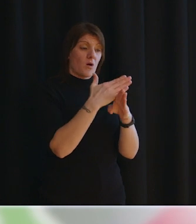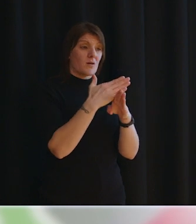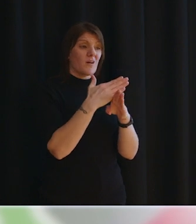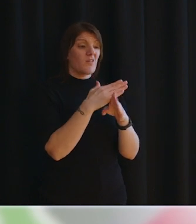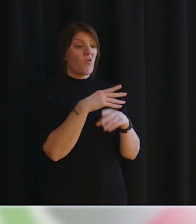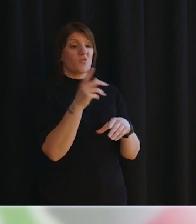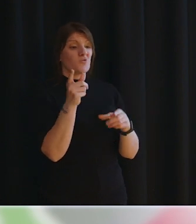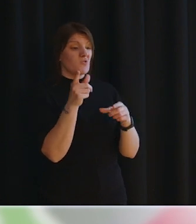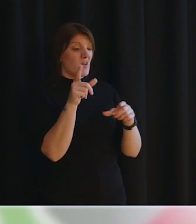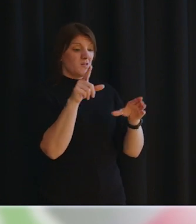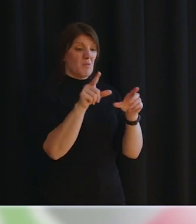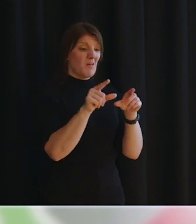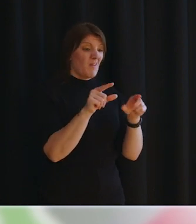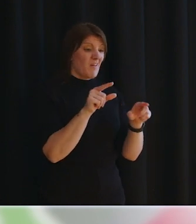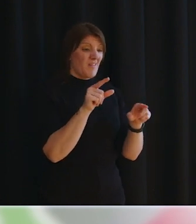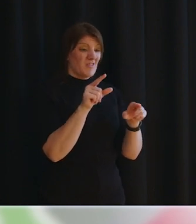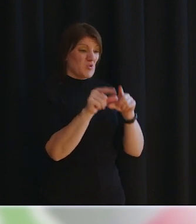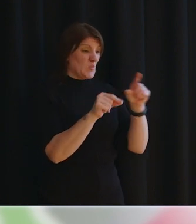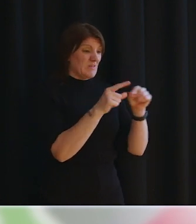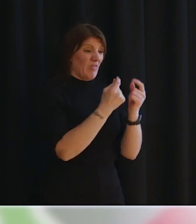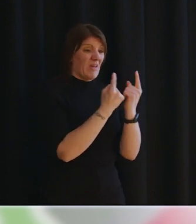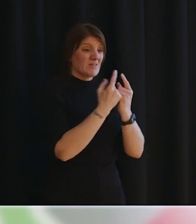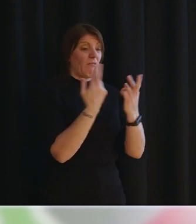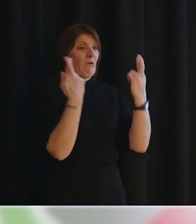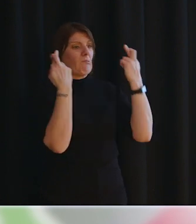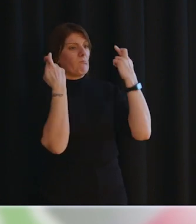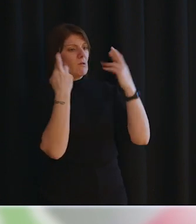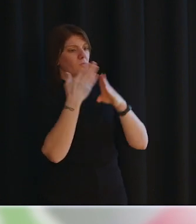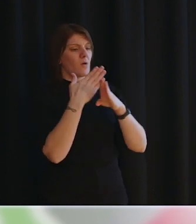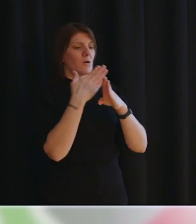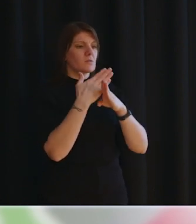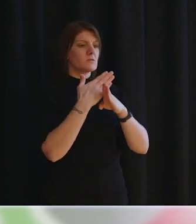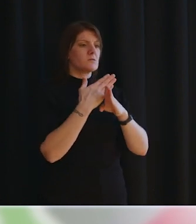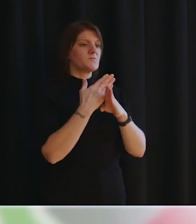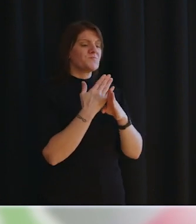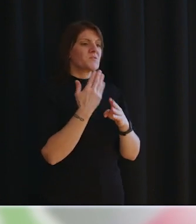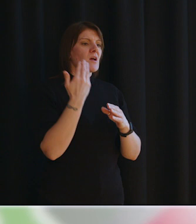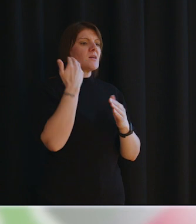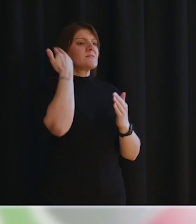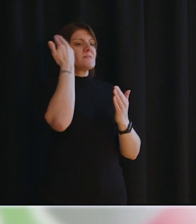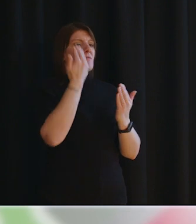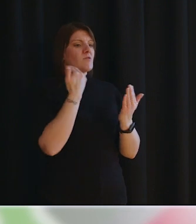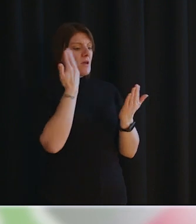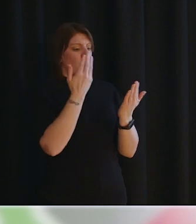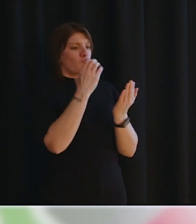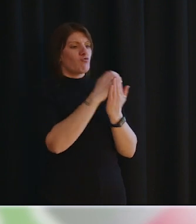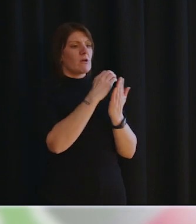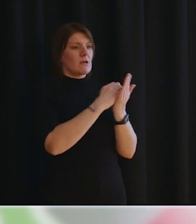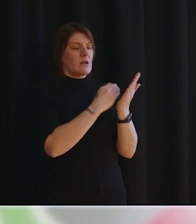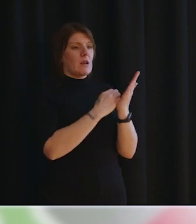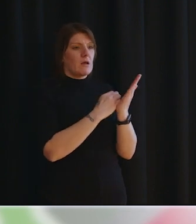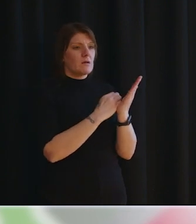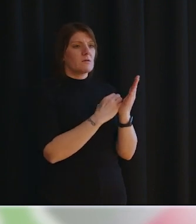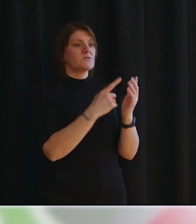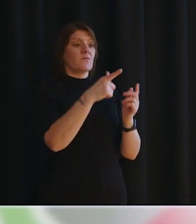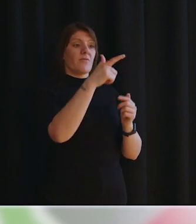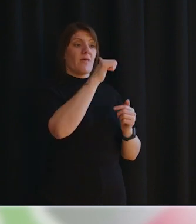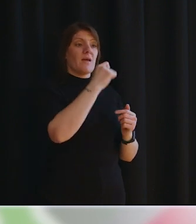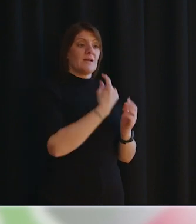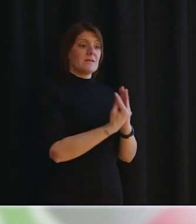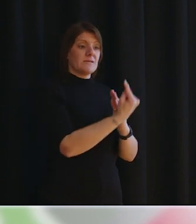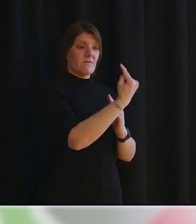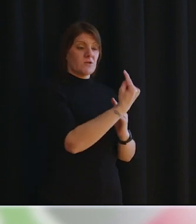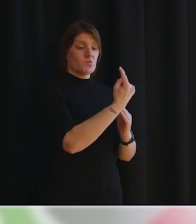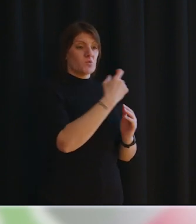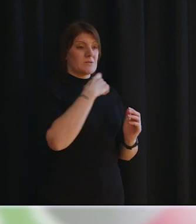and hoping that it works. The day and curriculum designed around individual needs. There might be sensory circuits, there might be